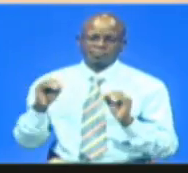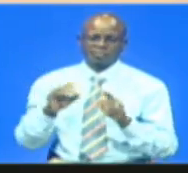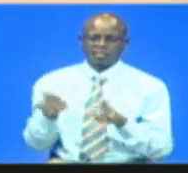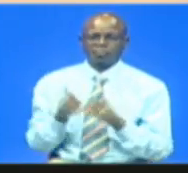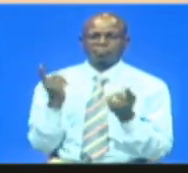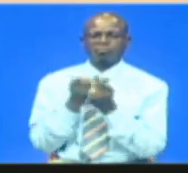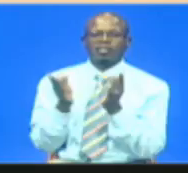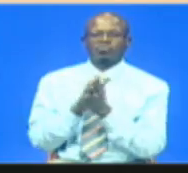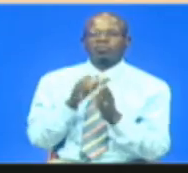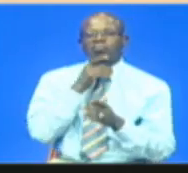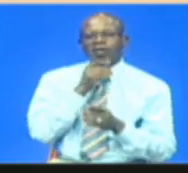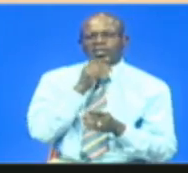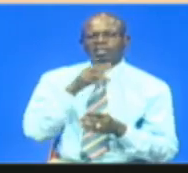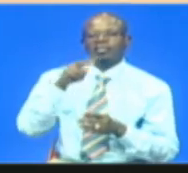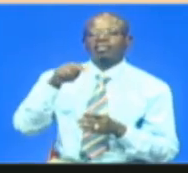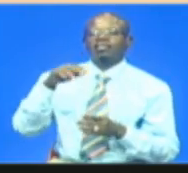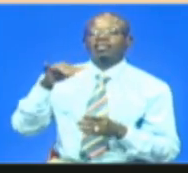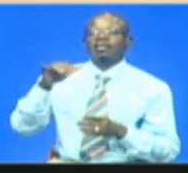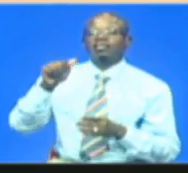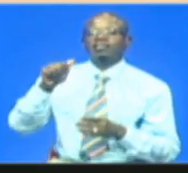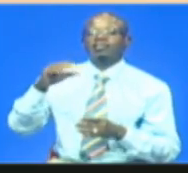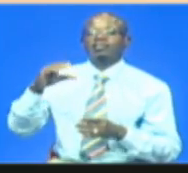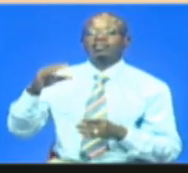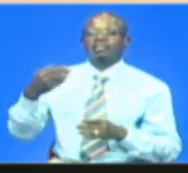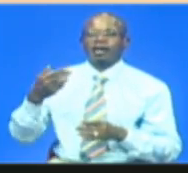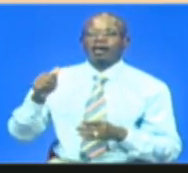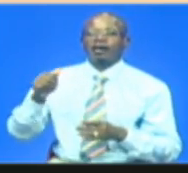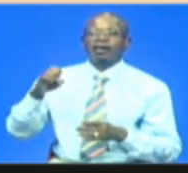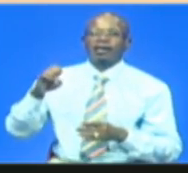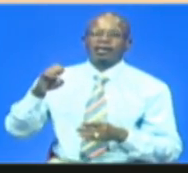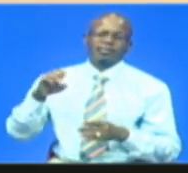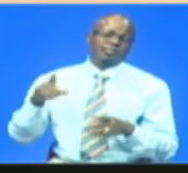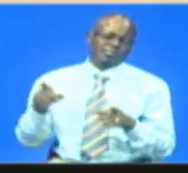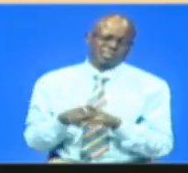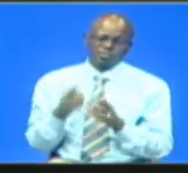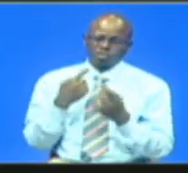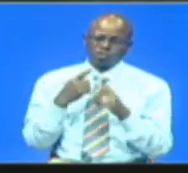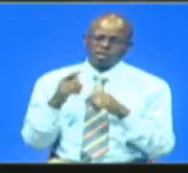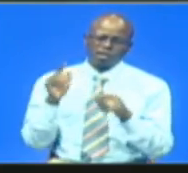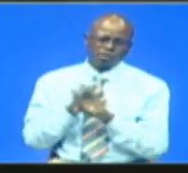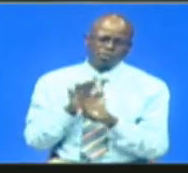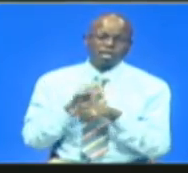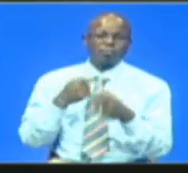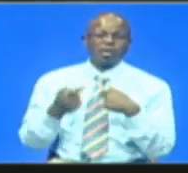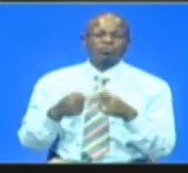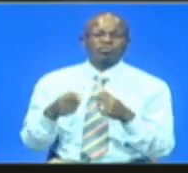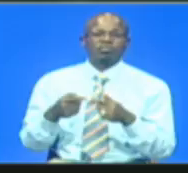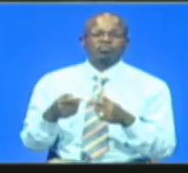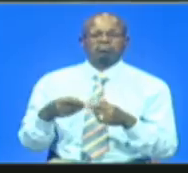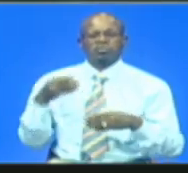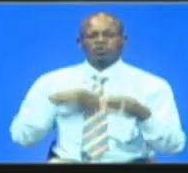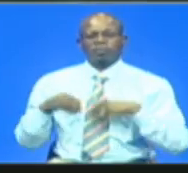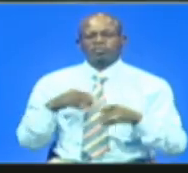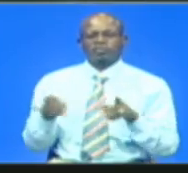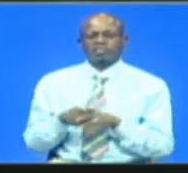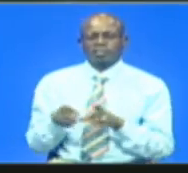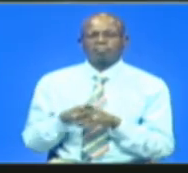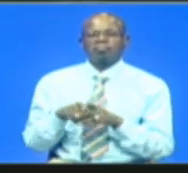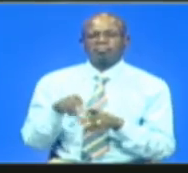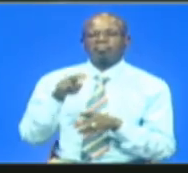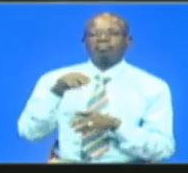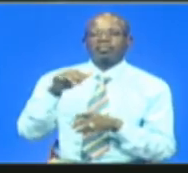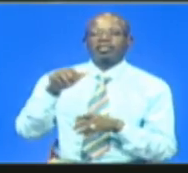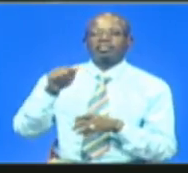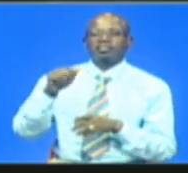and they discussed the high level of corruption in the Internal Security Ministry, where Nyachae informed him that Murungaru